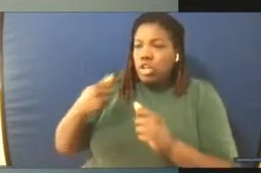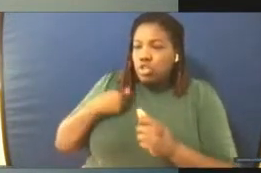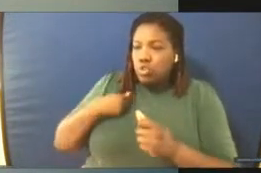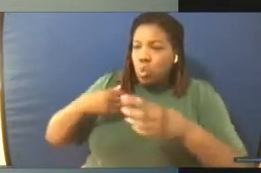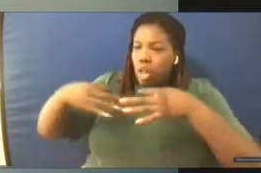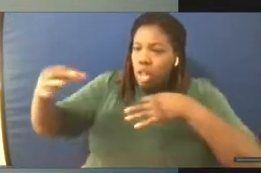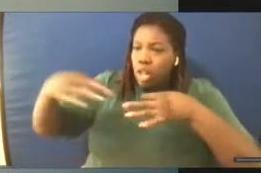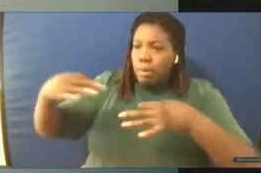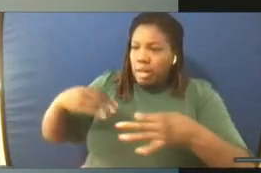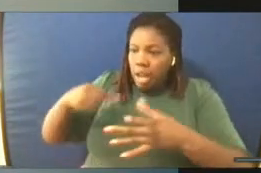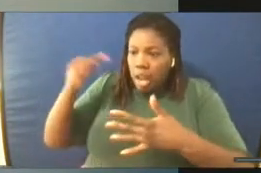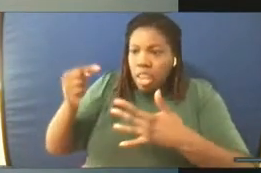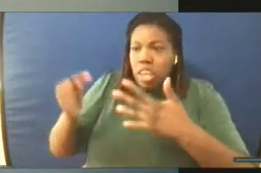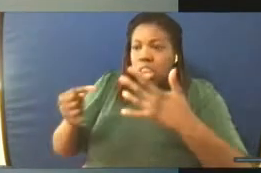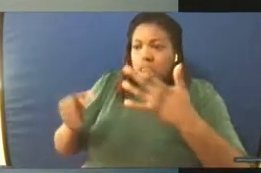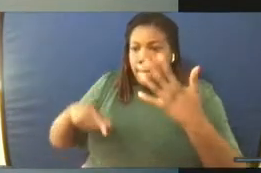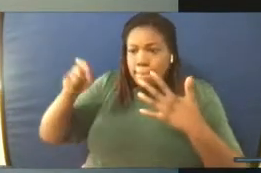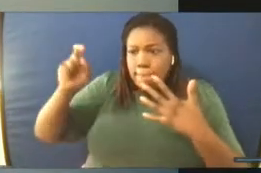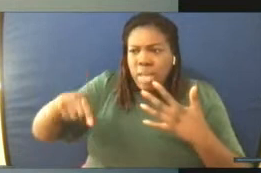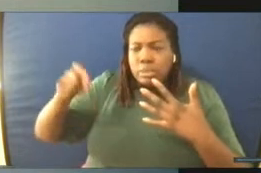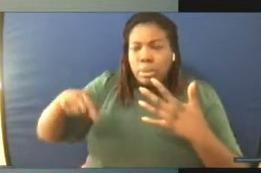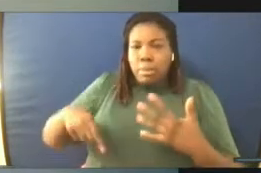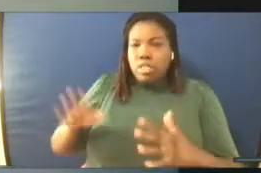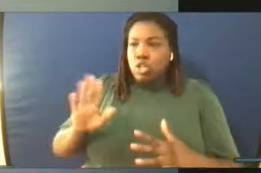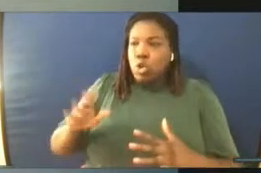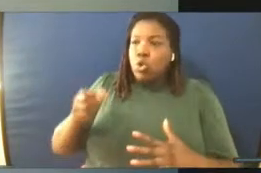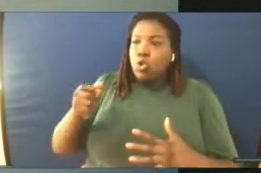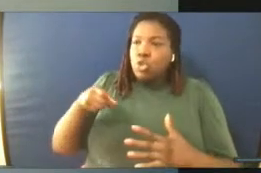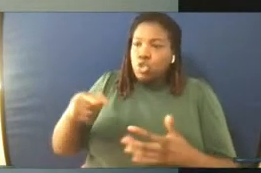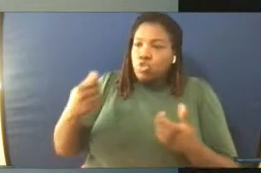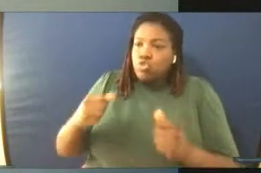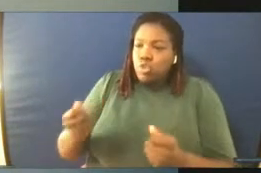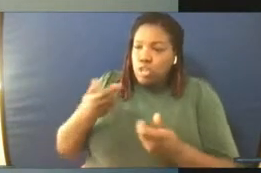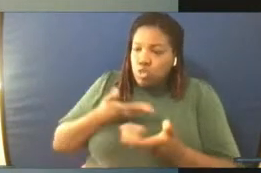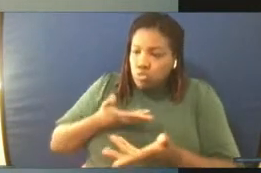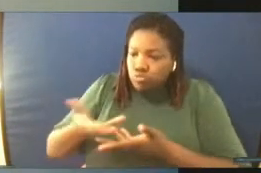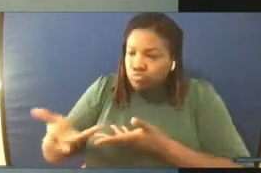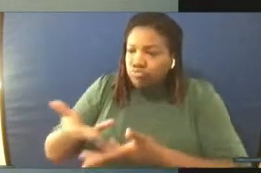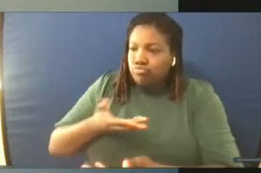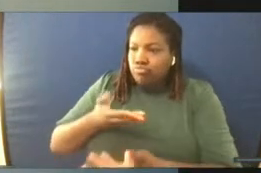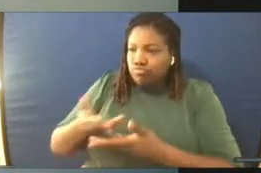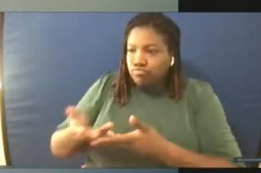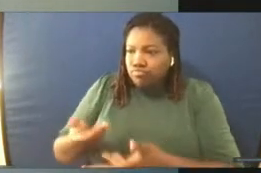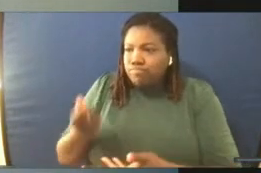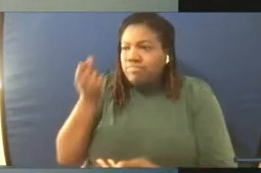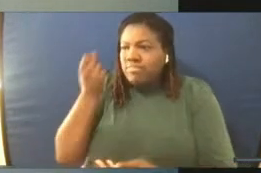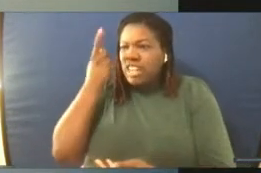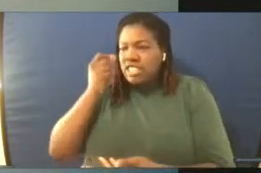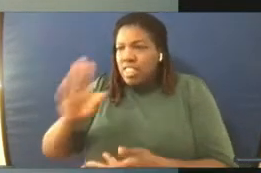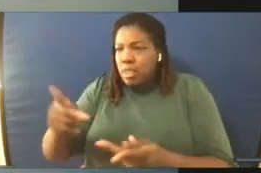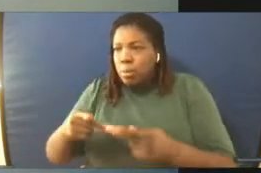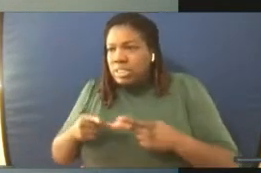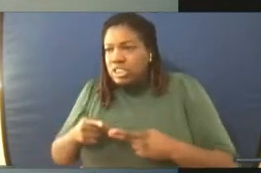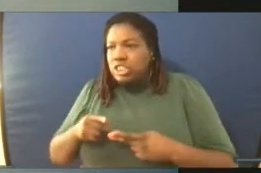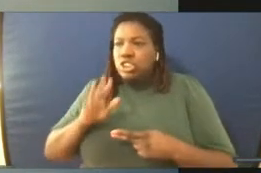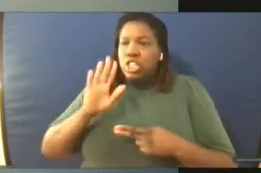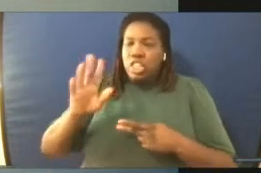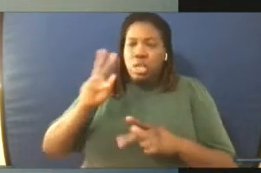to be, right? You're really trying to use those engagement strategies. And I also think it is about